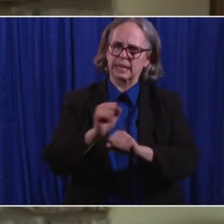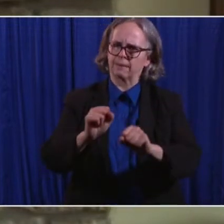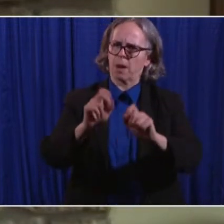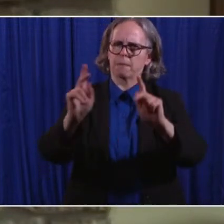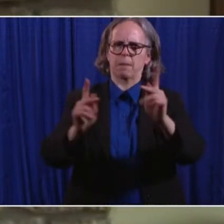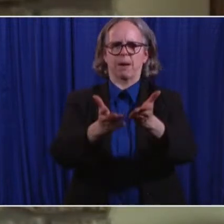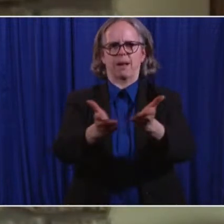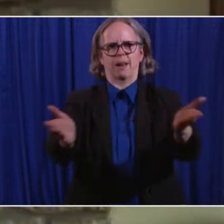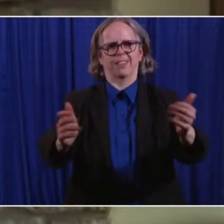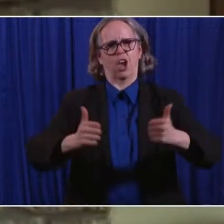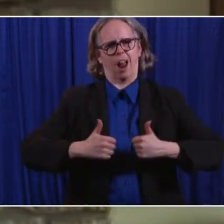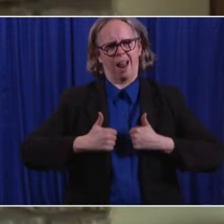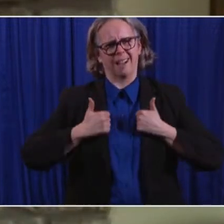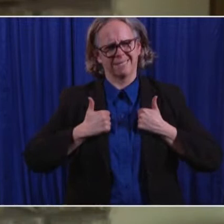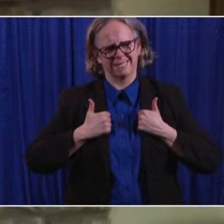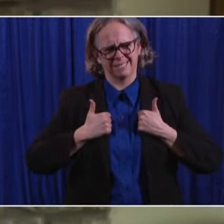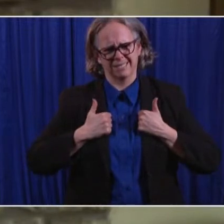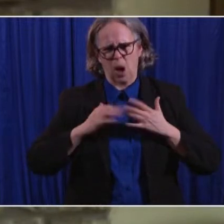and slowing the spread.